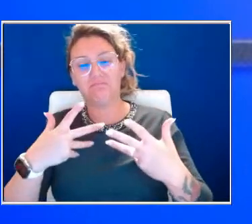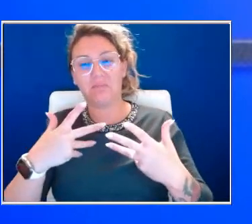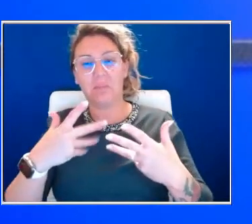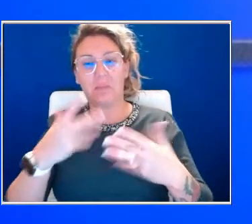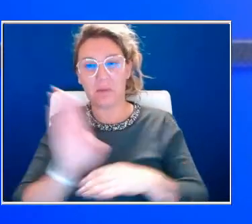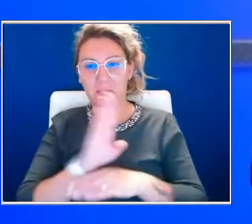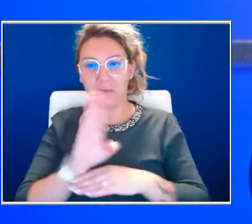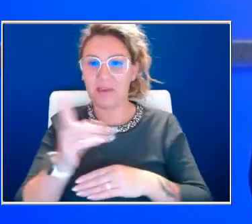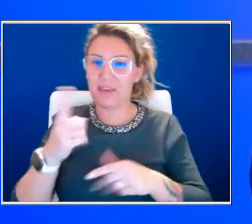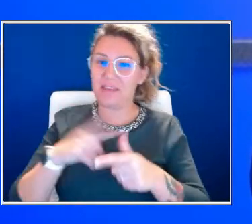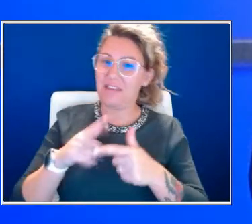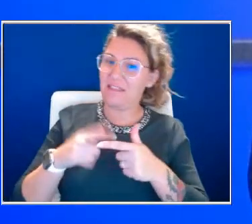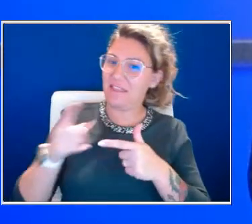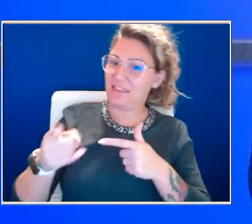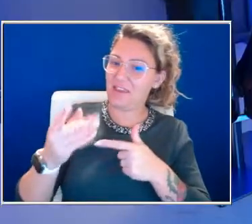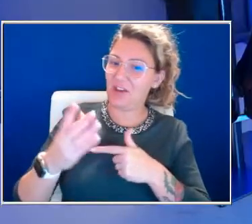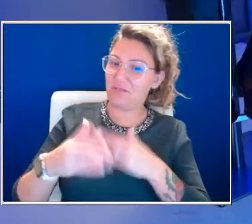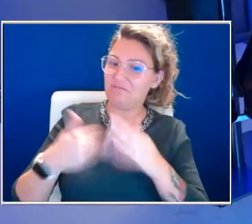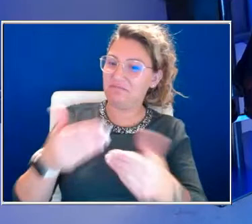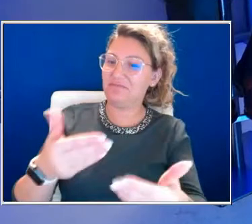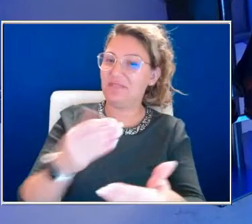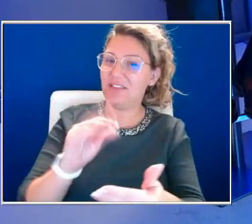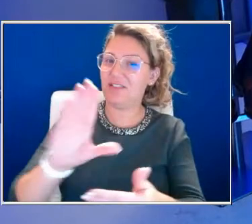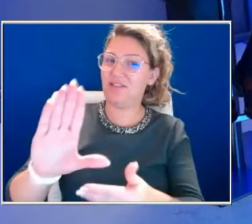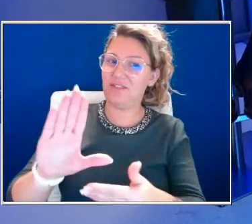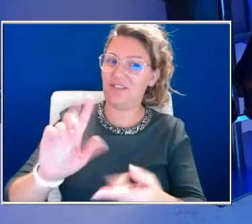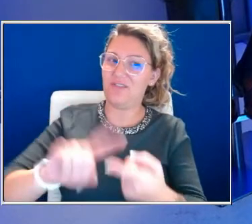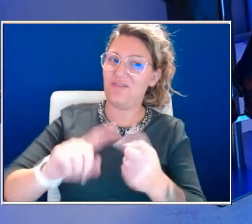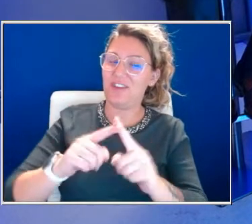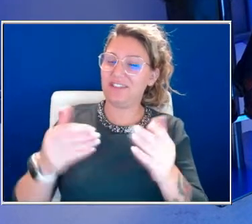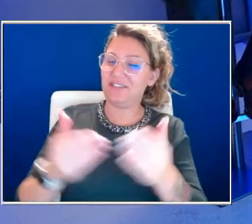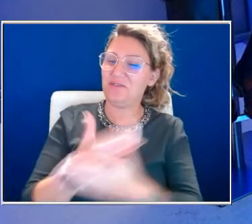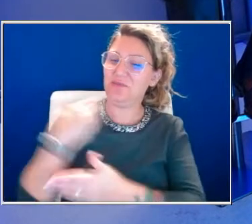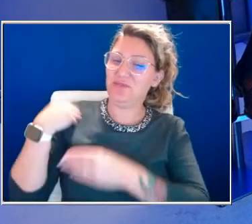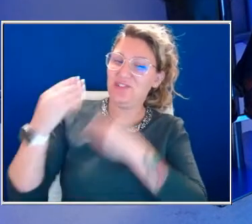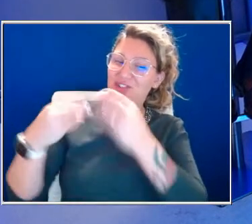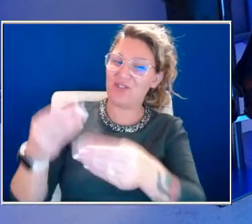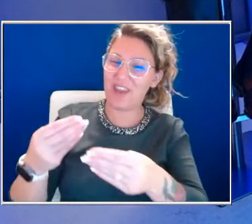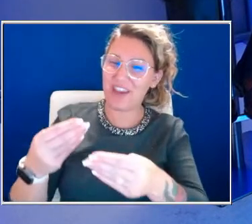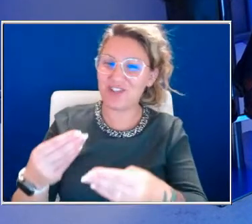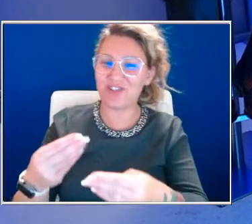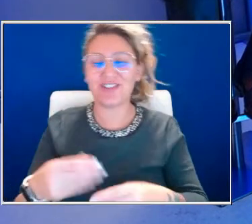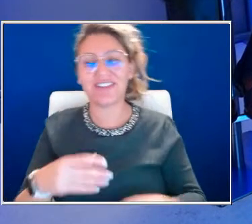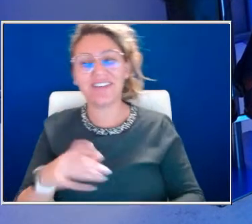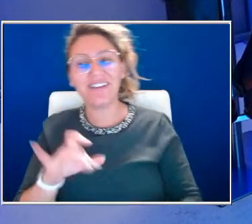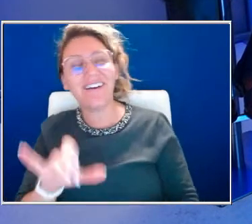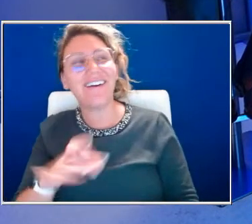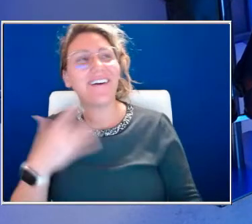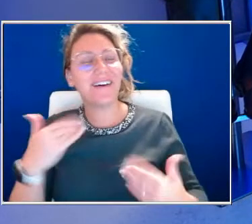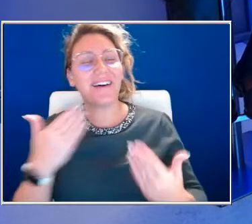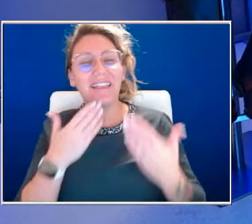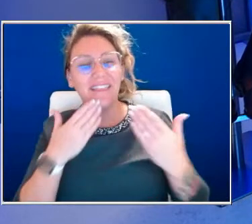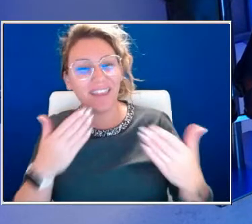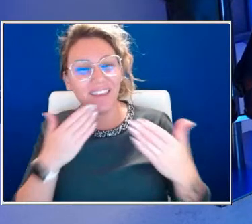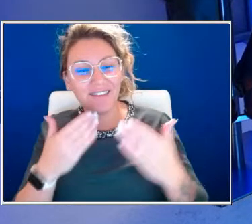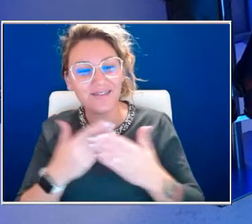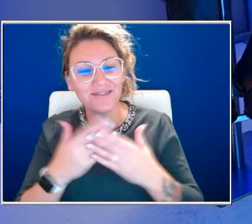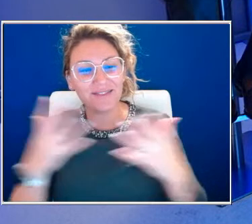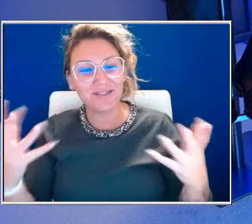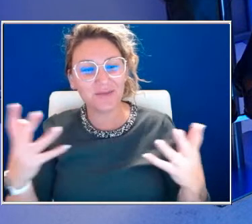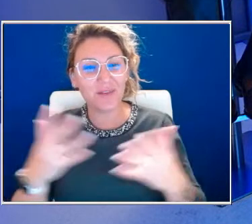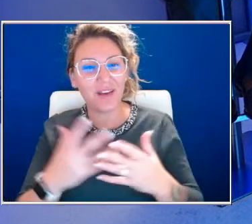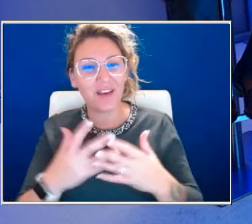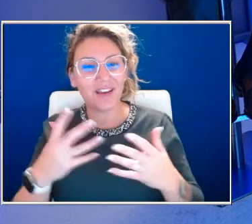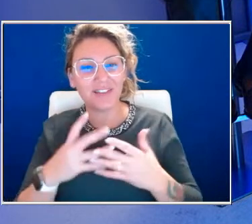their friends now. New generation. Yeah. New generation of that. So, well, we thank you for making our